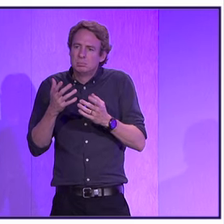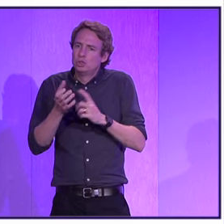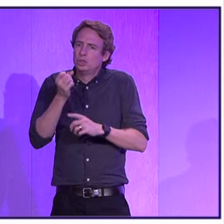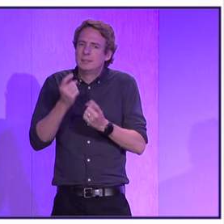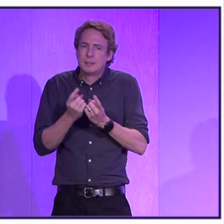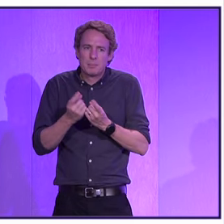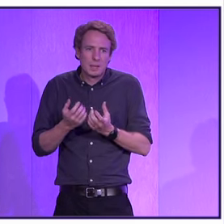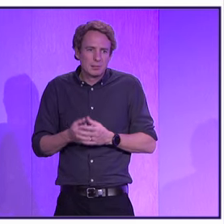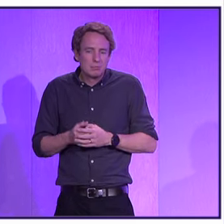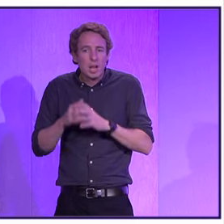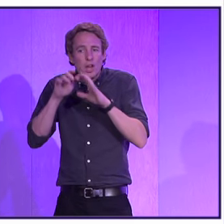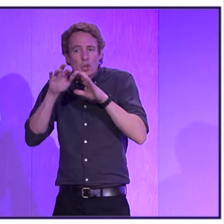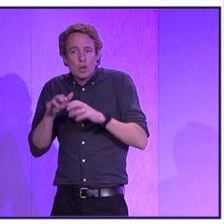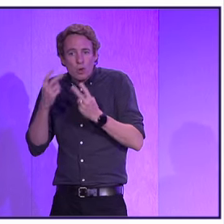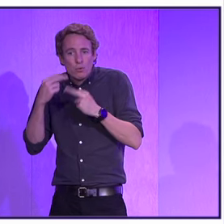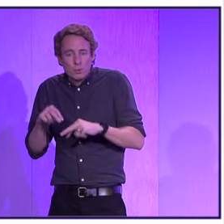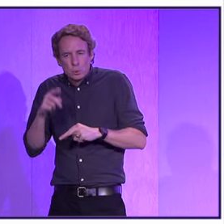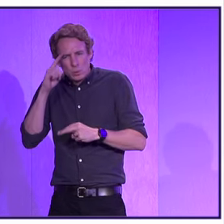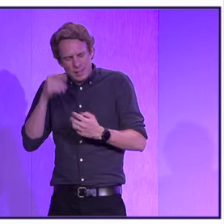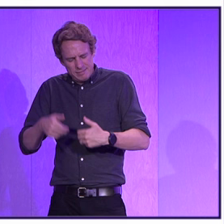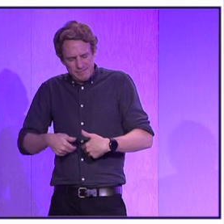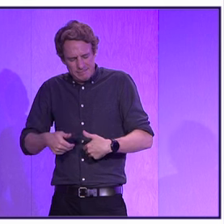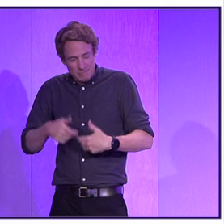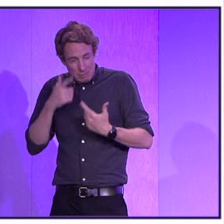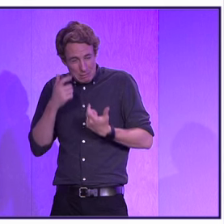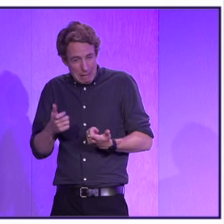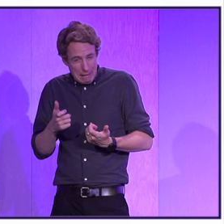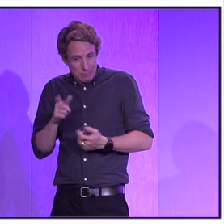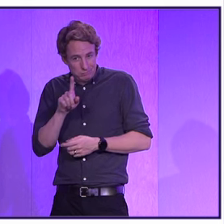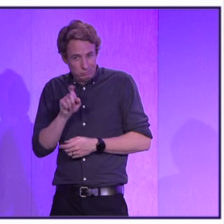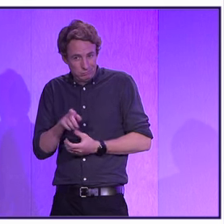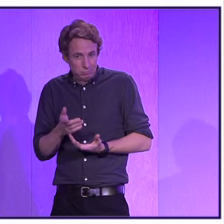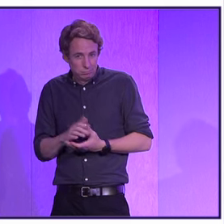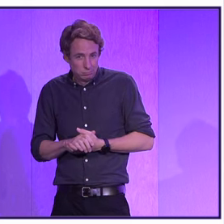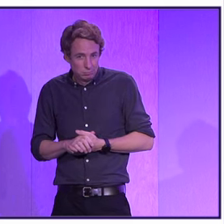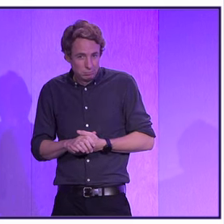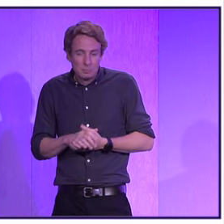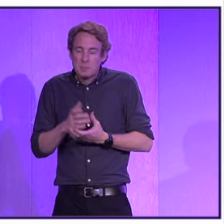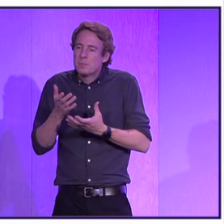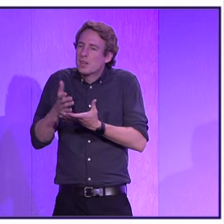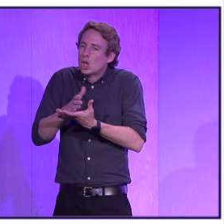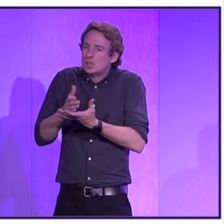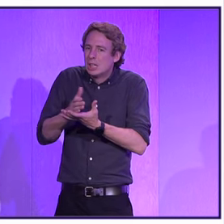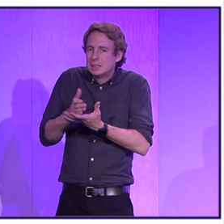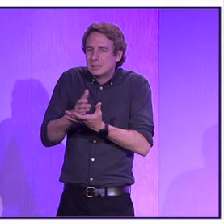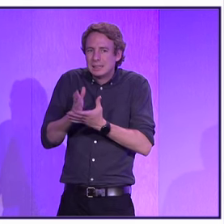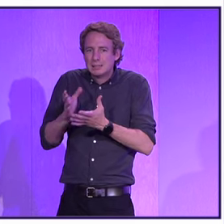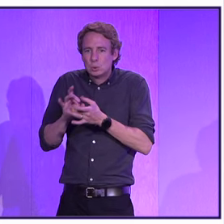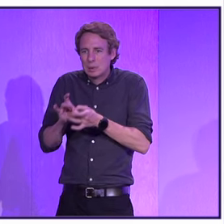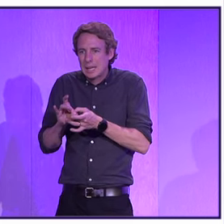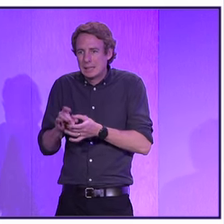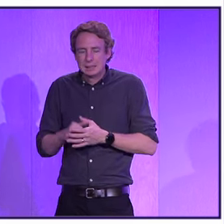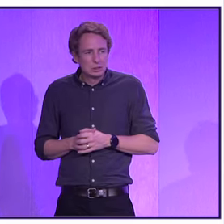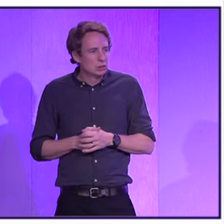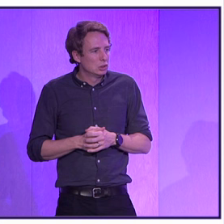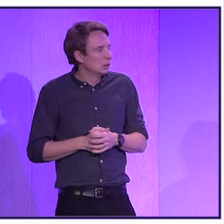your code reviews, you know, do you care? You know, engaging with uncertainty. Oh, sorry,